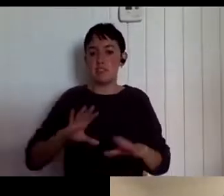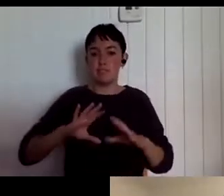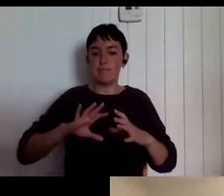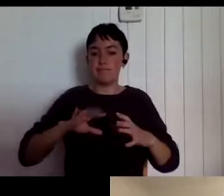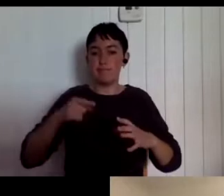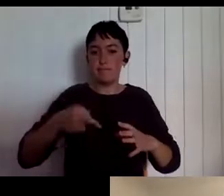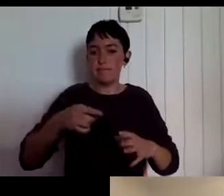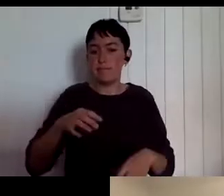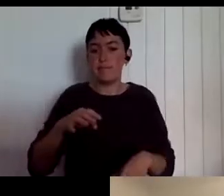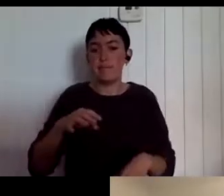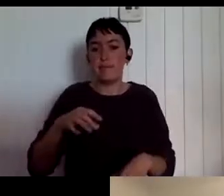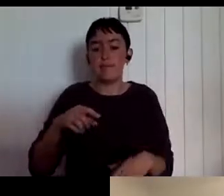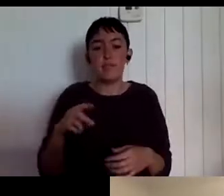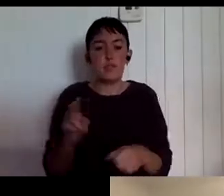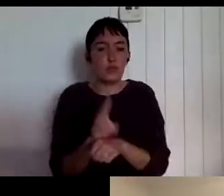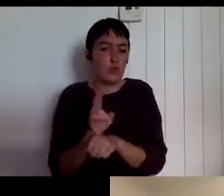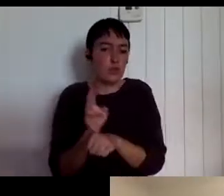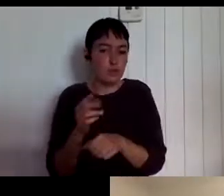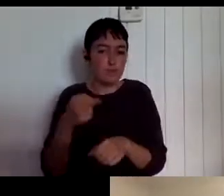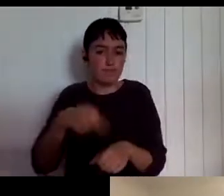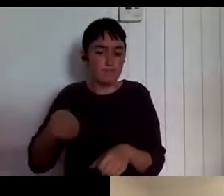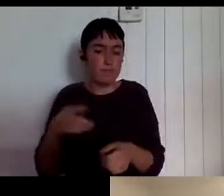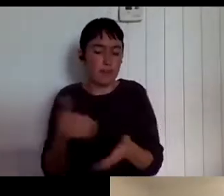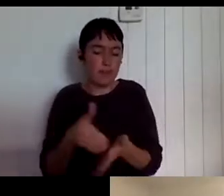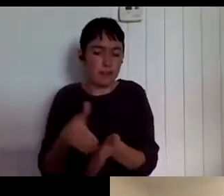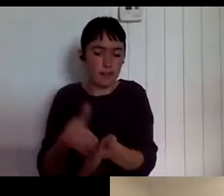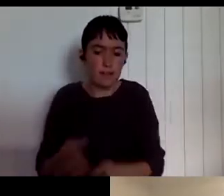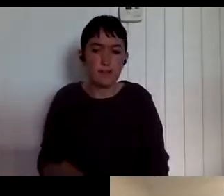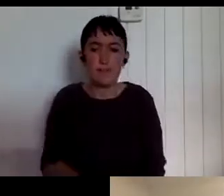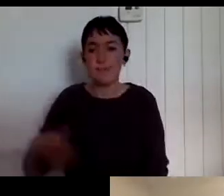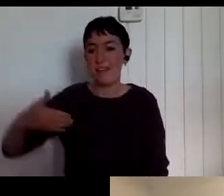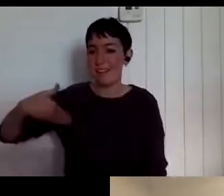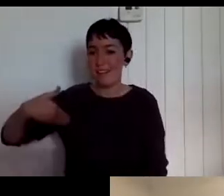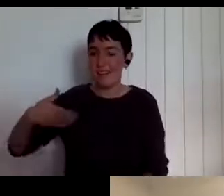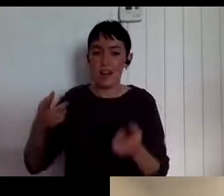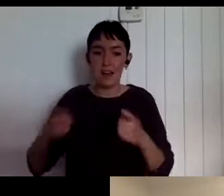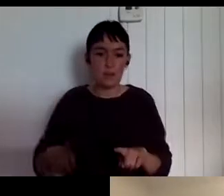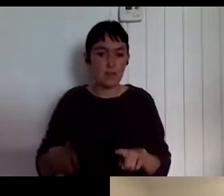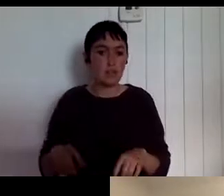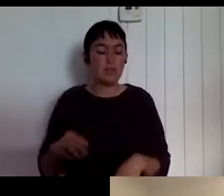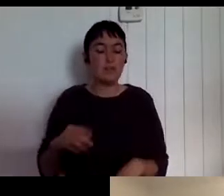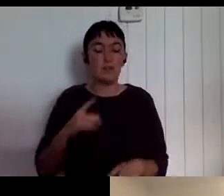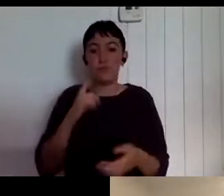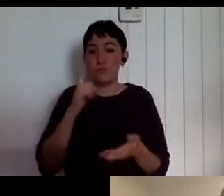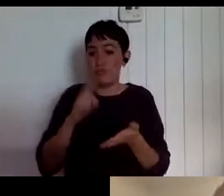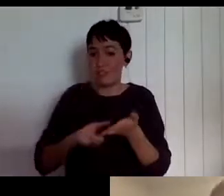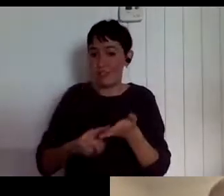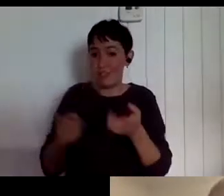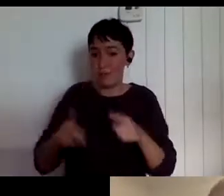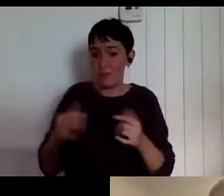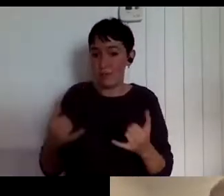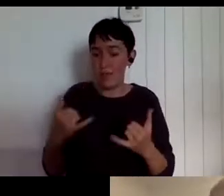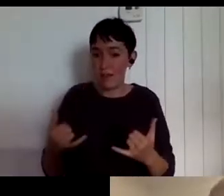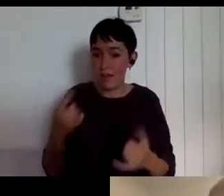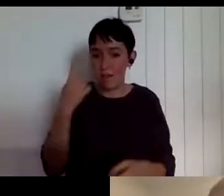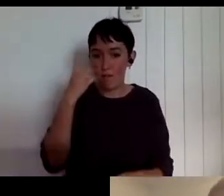ideal. Unfortunately, we haven't reached that point yet. There's a lot of research and a lot of people trying to figure that sort of thing out, but it's something that is very important.